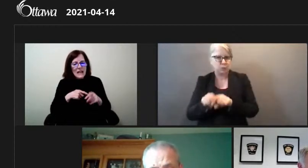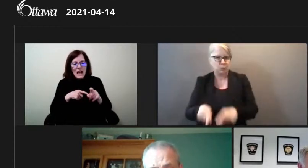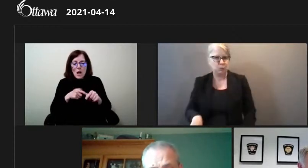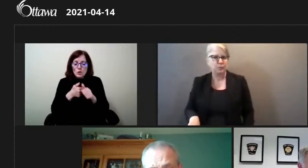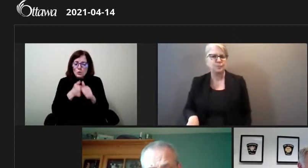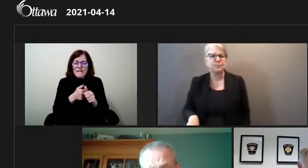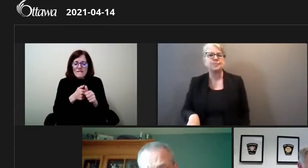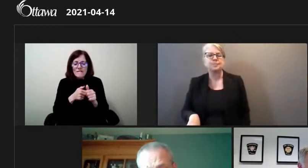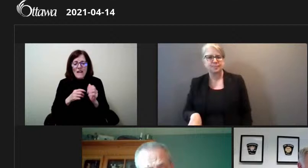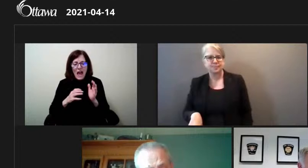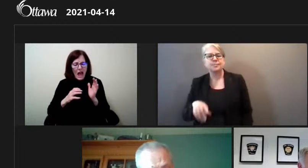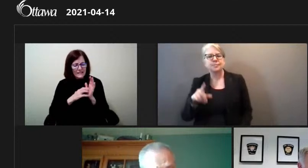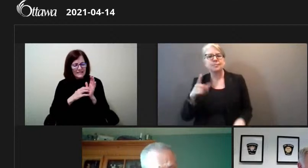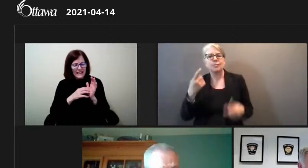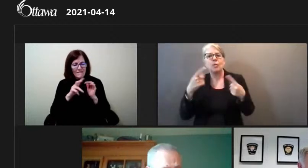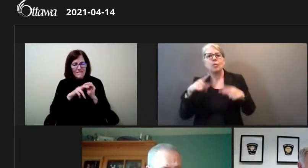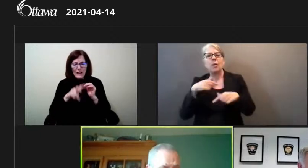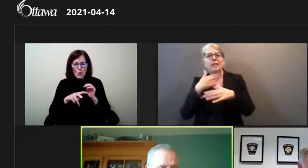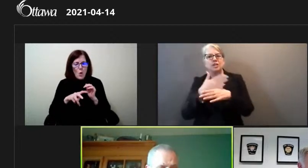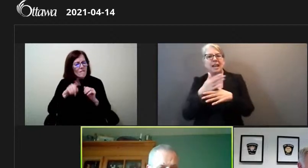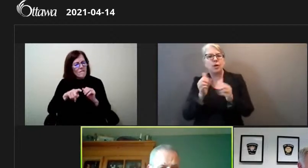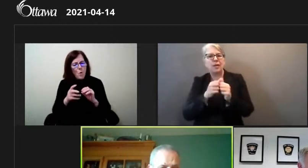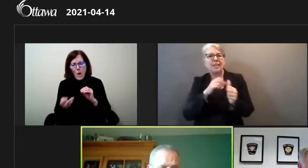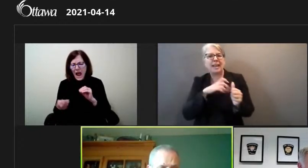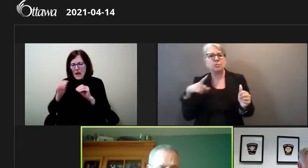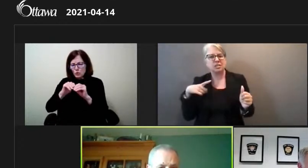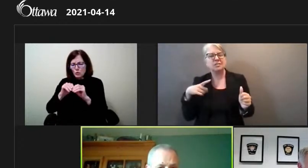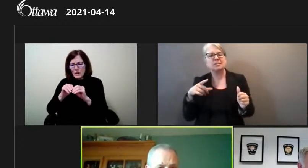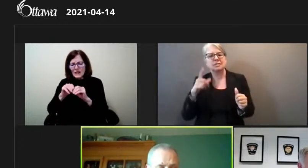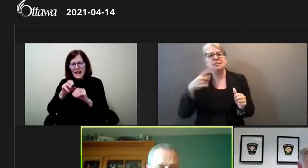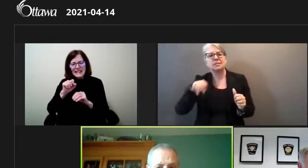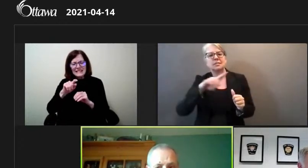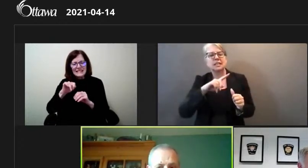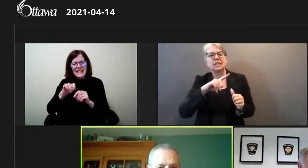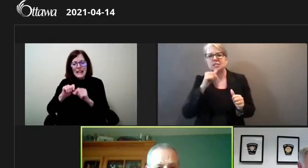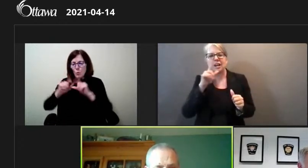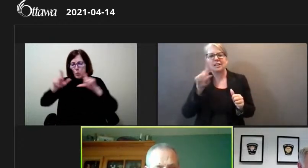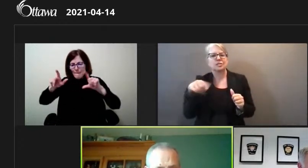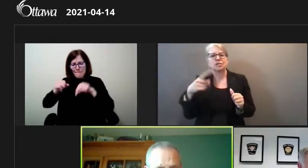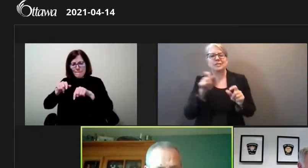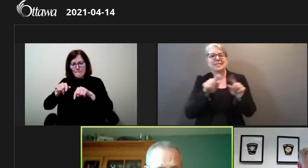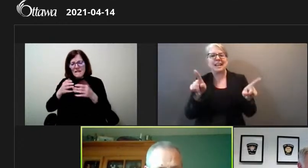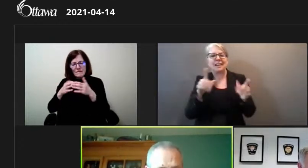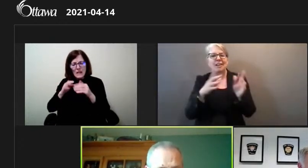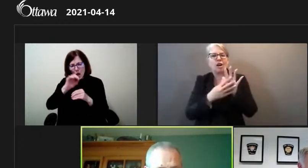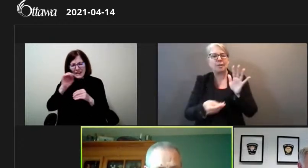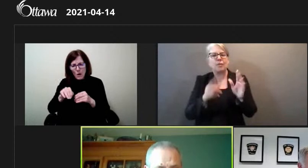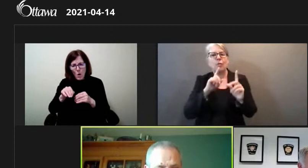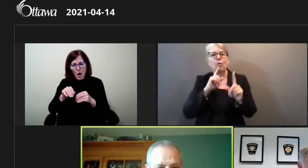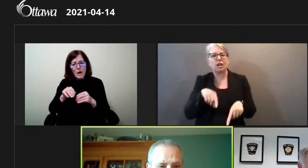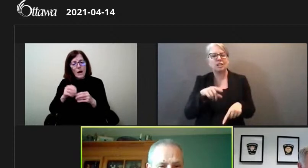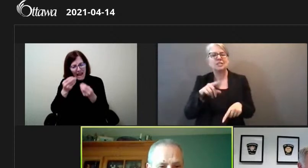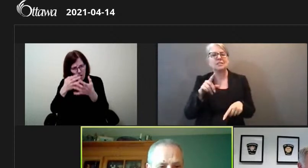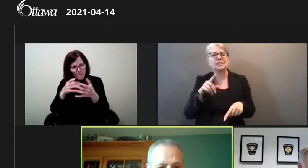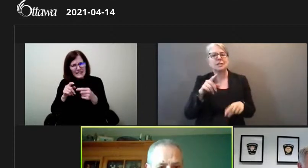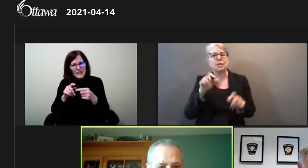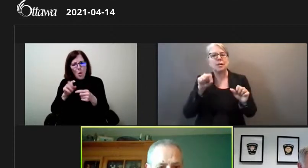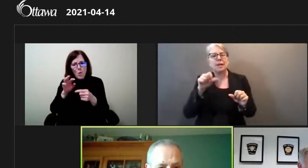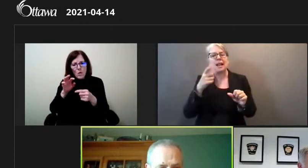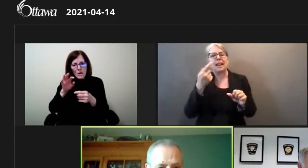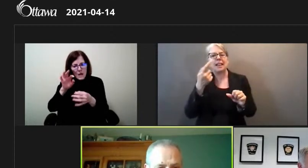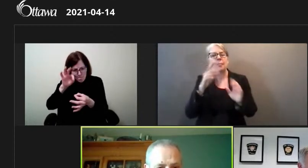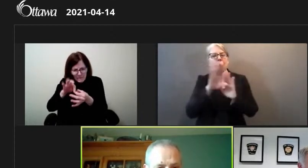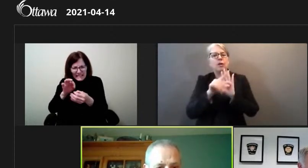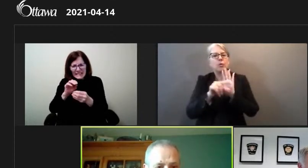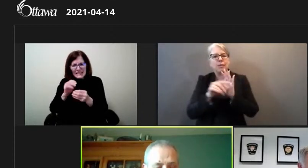Sean, okay. When we share it with counselors, we won't just send you a copy of the order. There'll be a little bit of background to it when it's